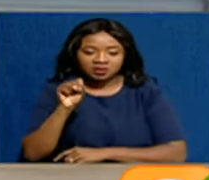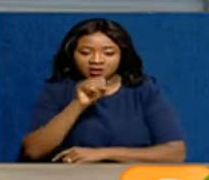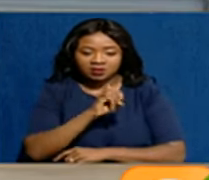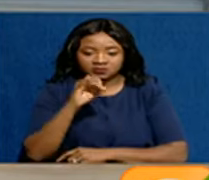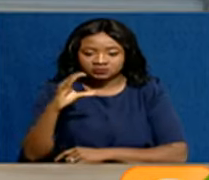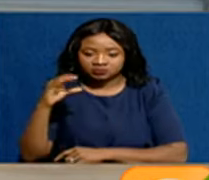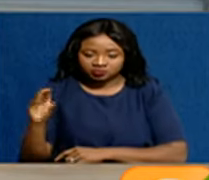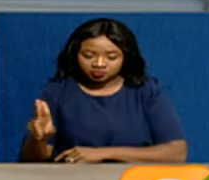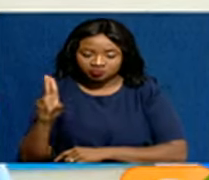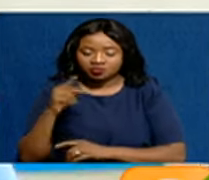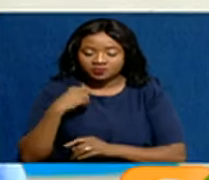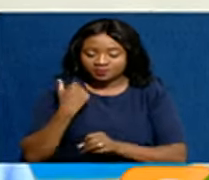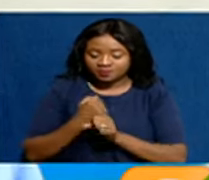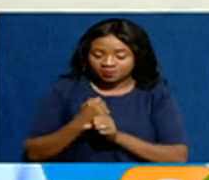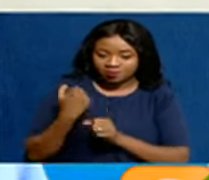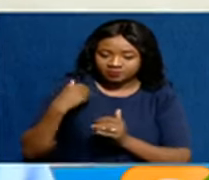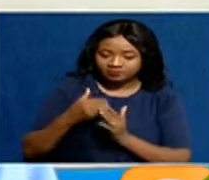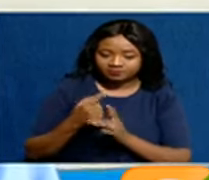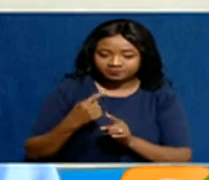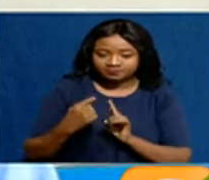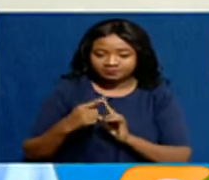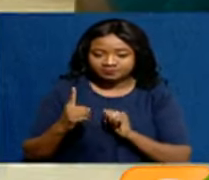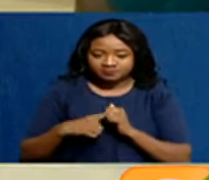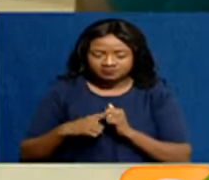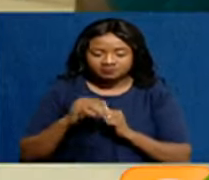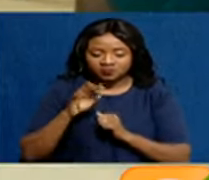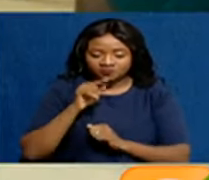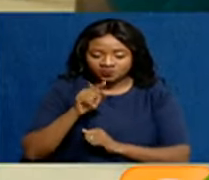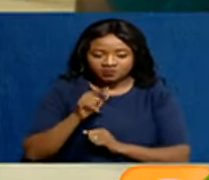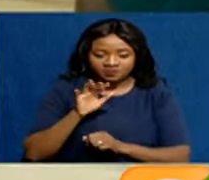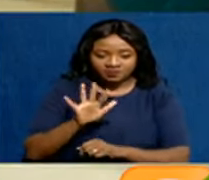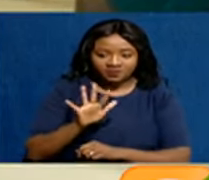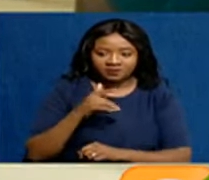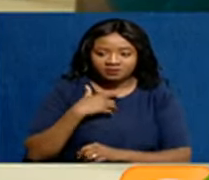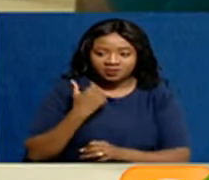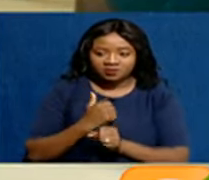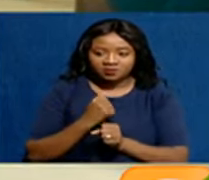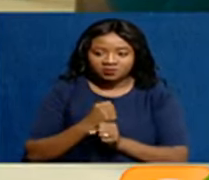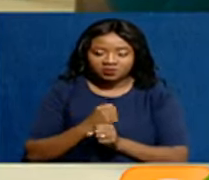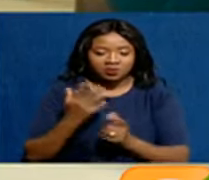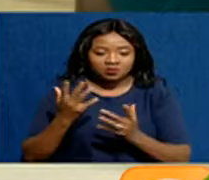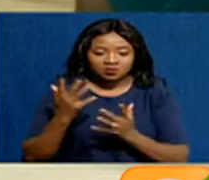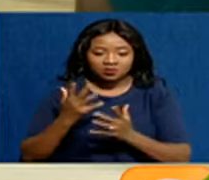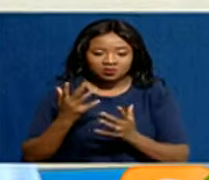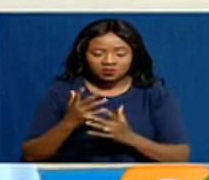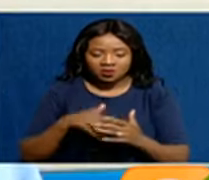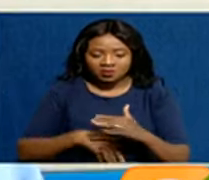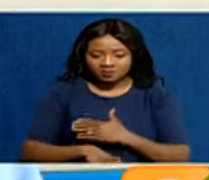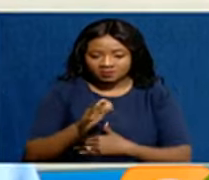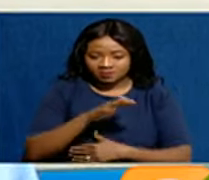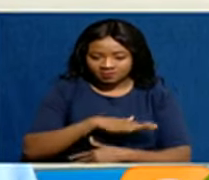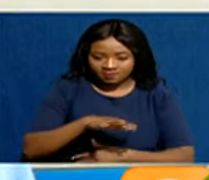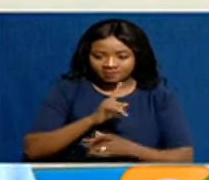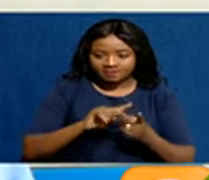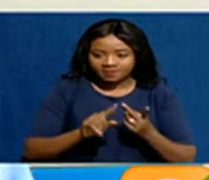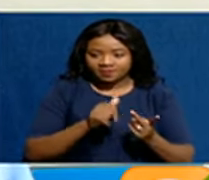Nimefanya kazi kwa miaka 6 of which 5 of which nimekuwa nikifanya kwa maternity, the other 1 year ni hapa